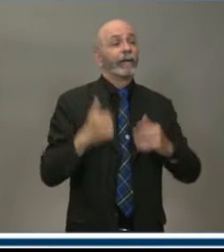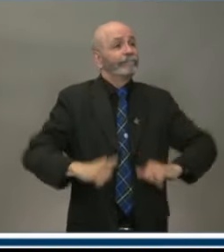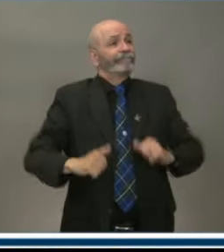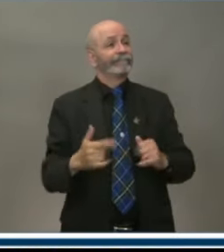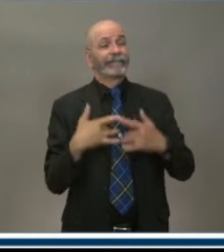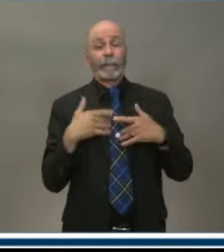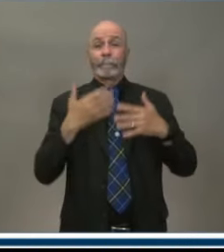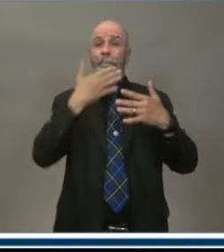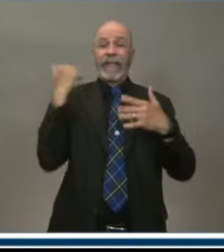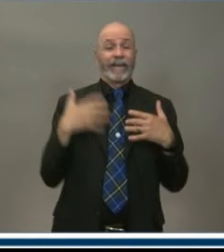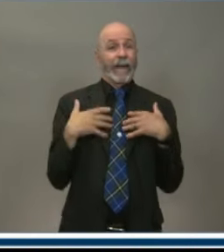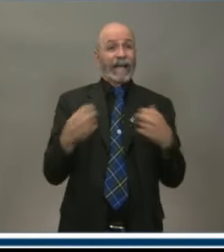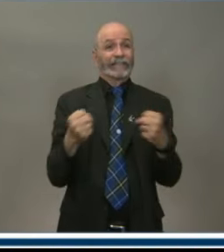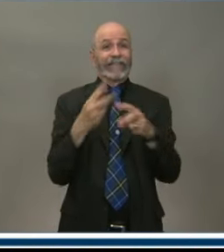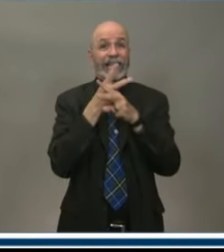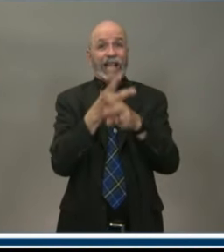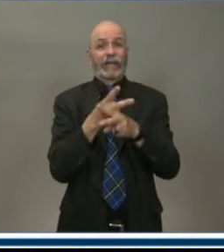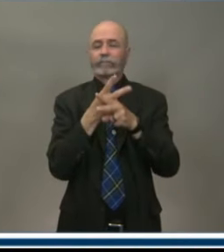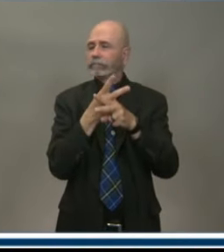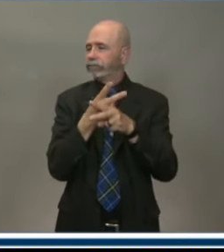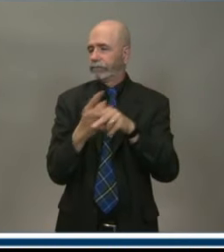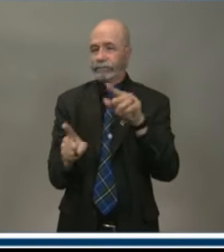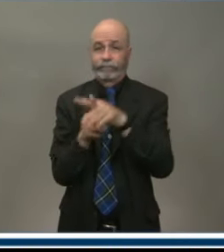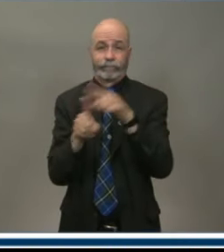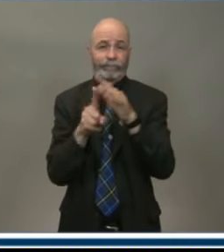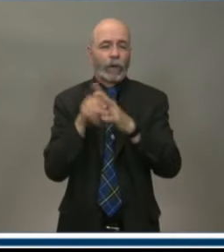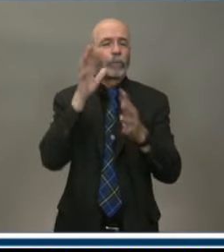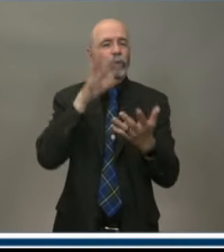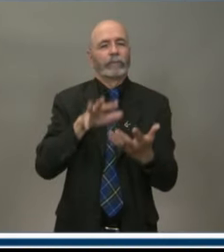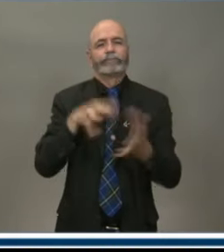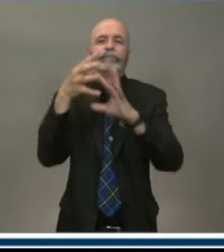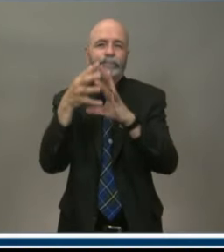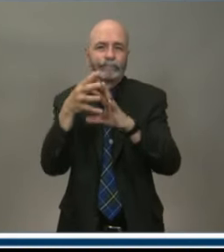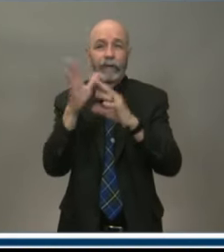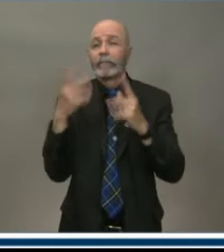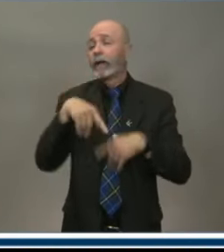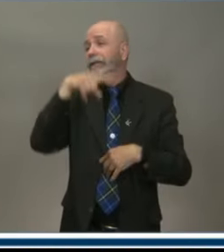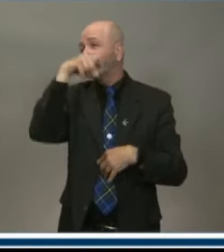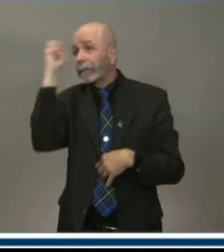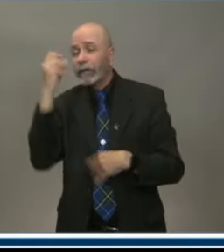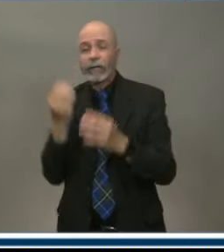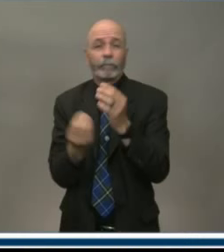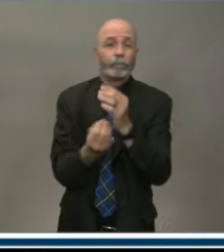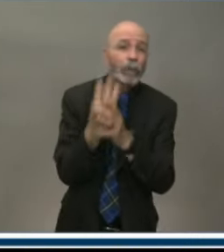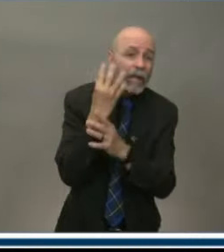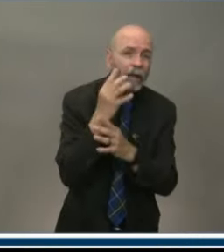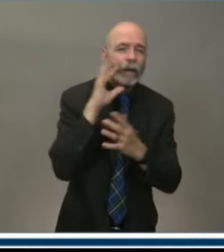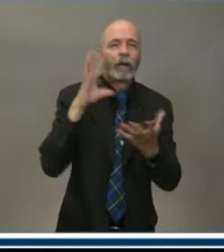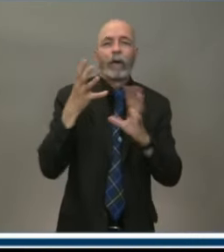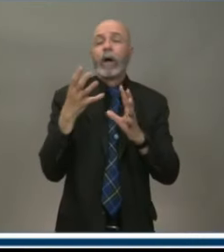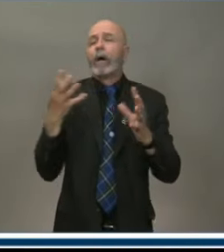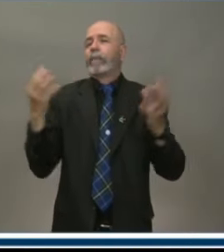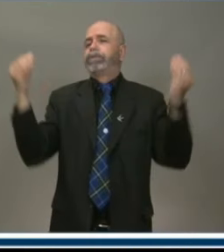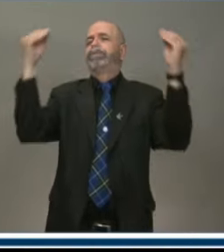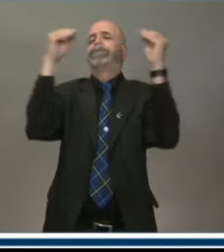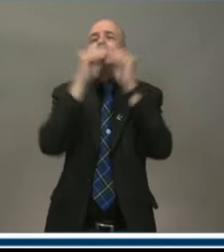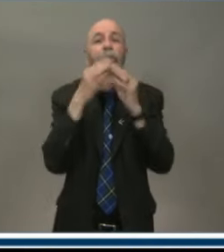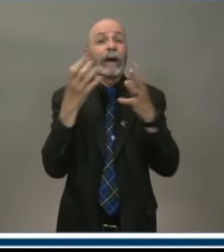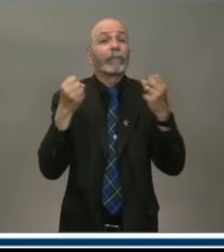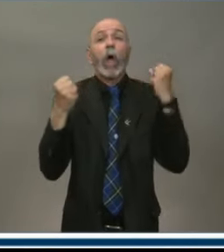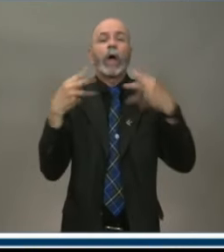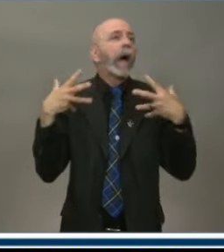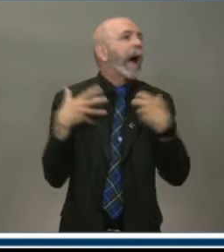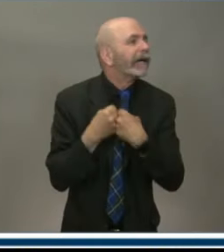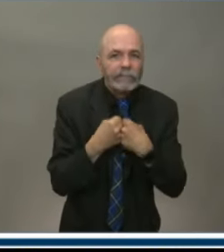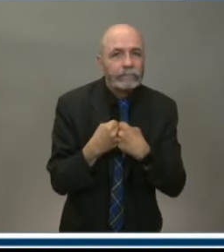into spring and summer we often get other issues like an increase of motor vehicle crashes and